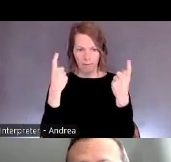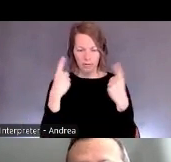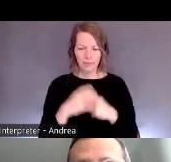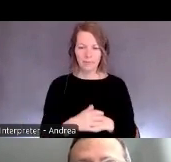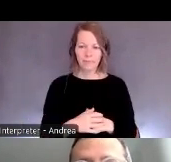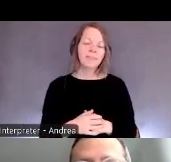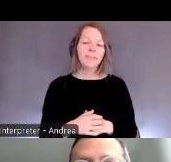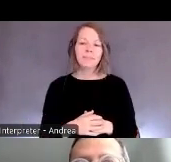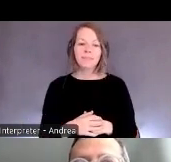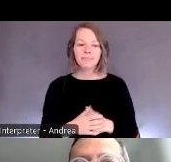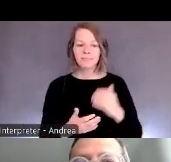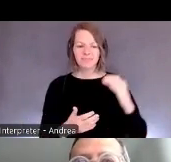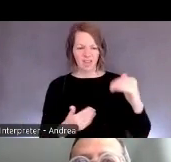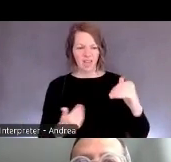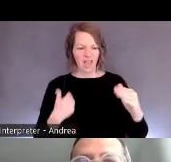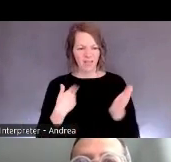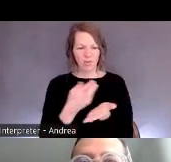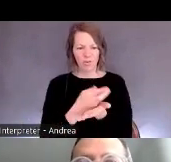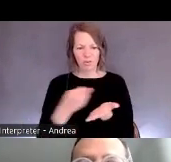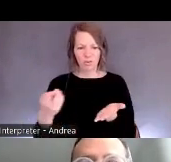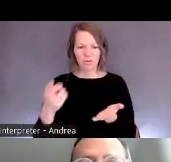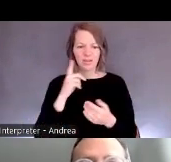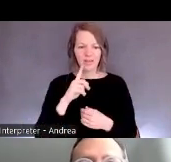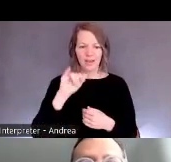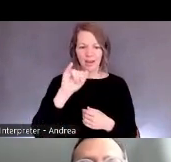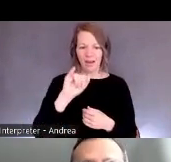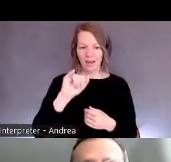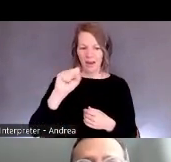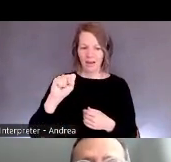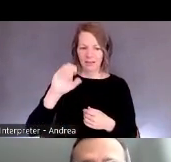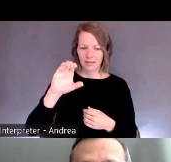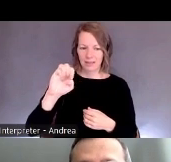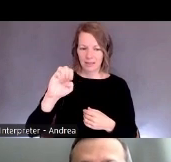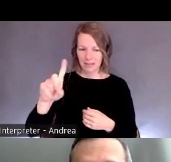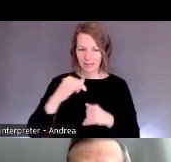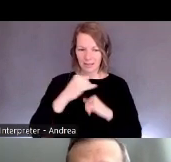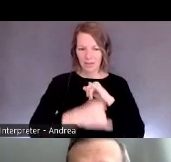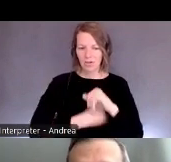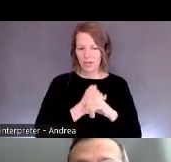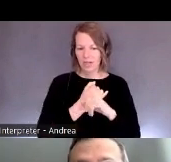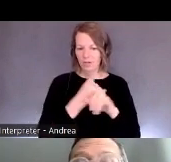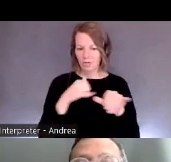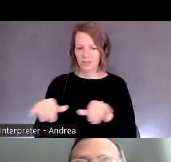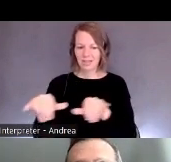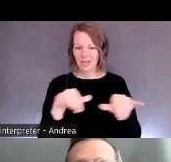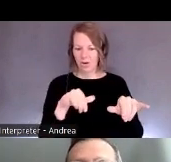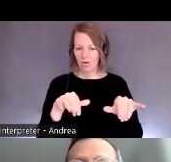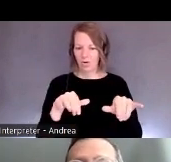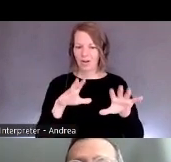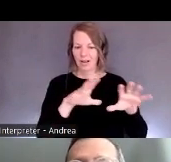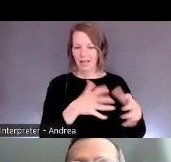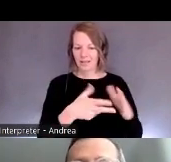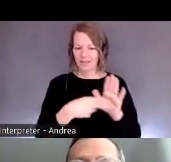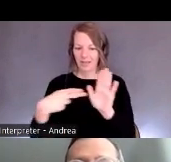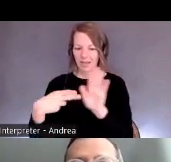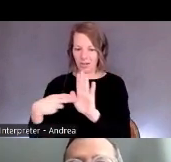a resource for that, which is the International Standard Classification of Education developed by UNESCO, that helps making this